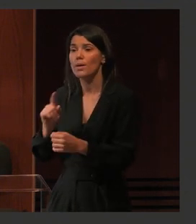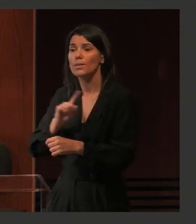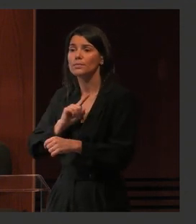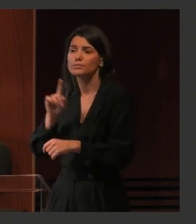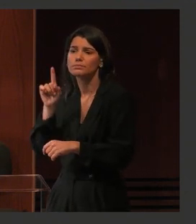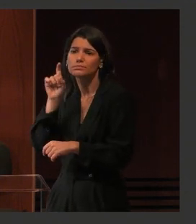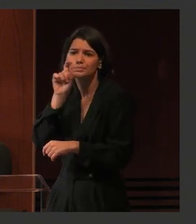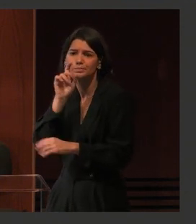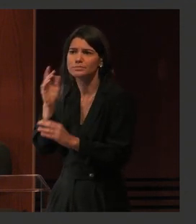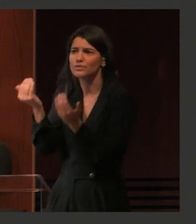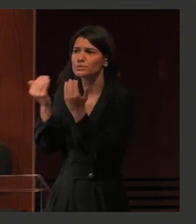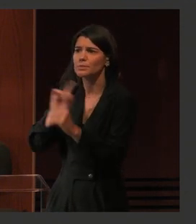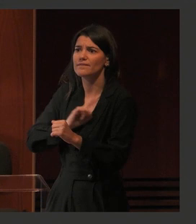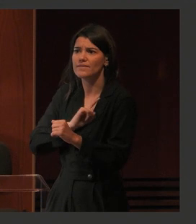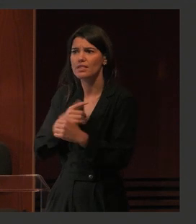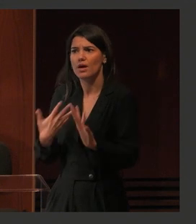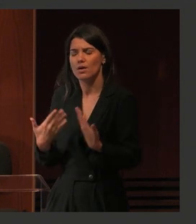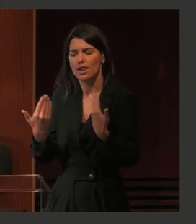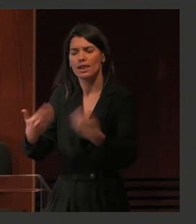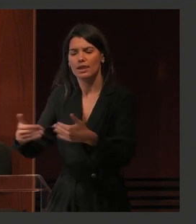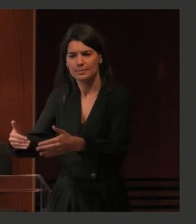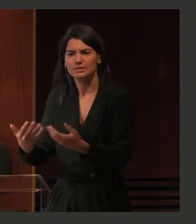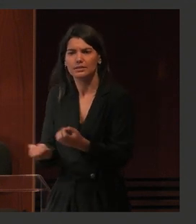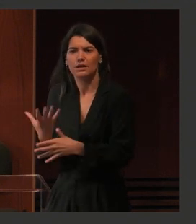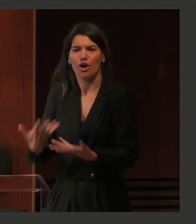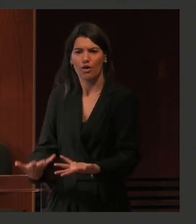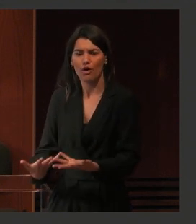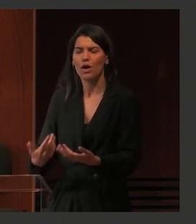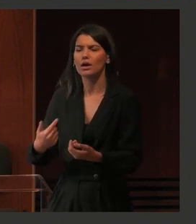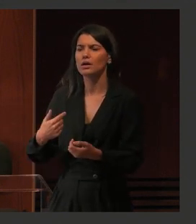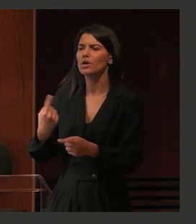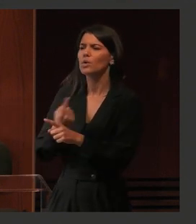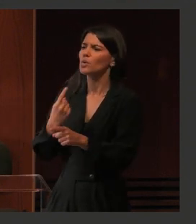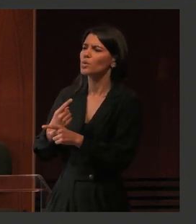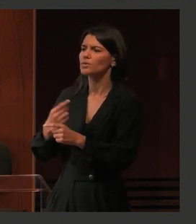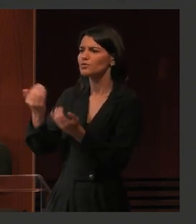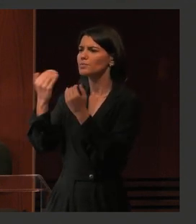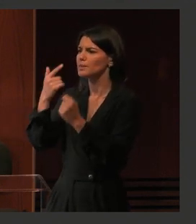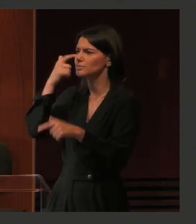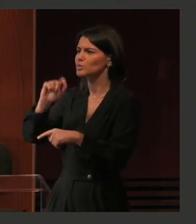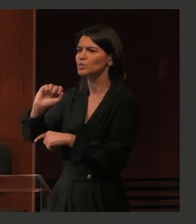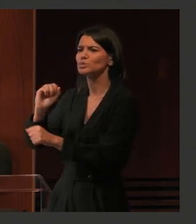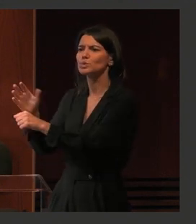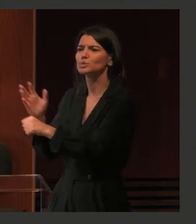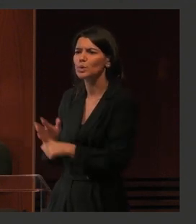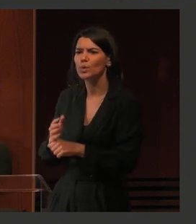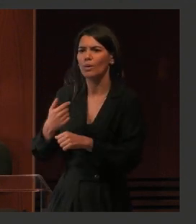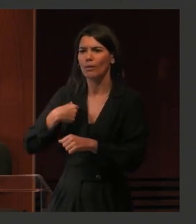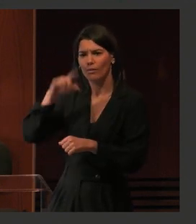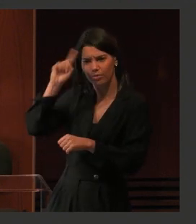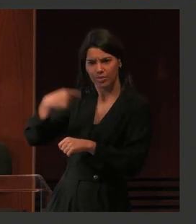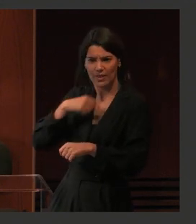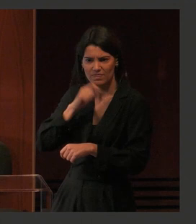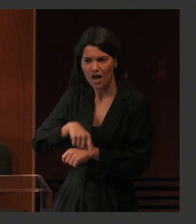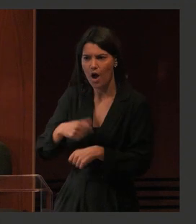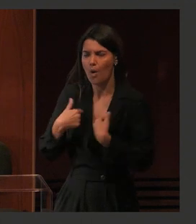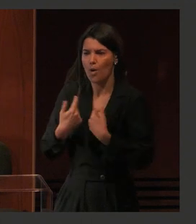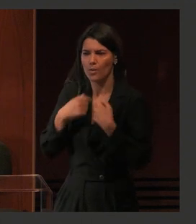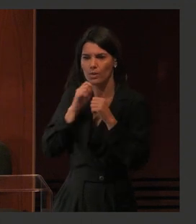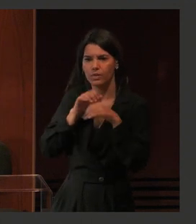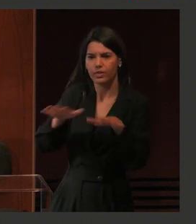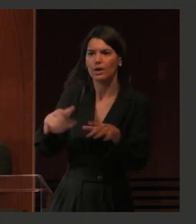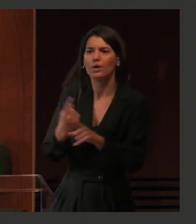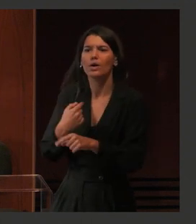tell about other people? What can I know about other people? And of course, the